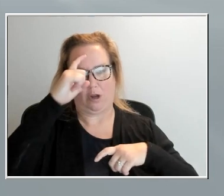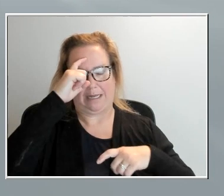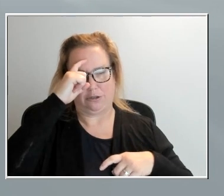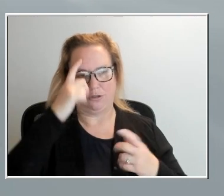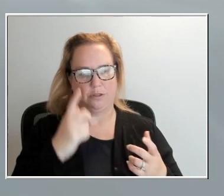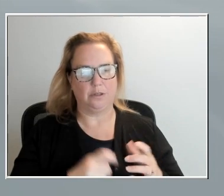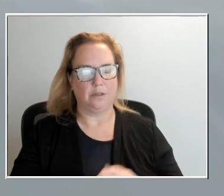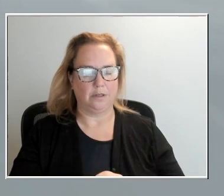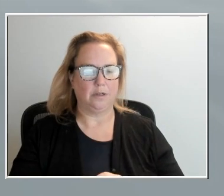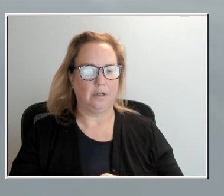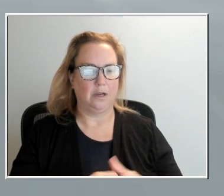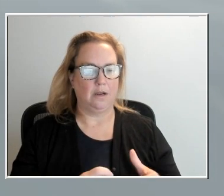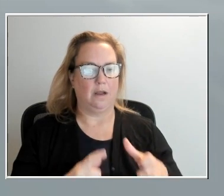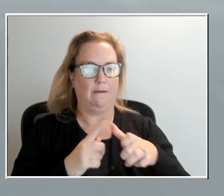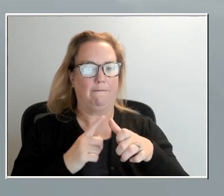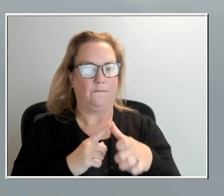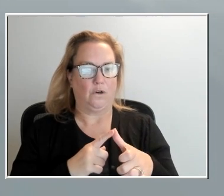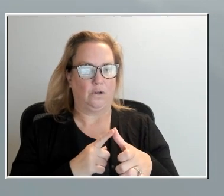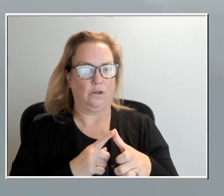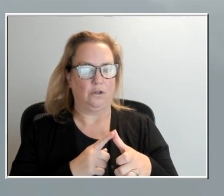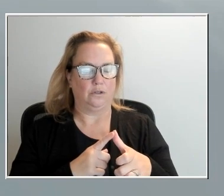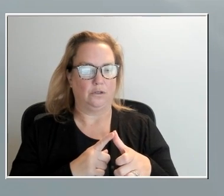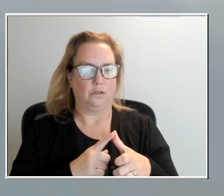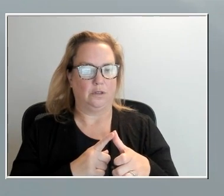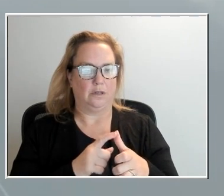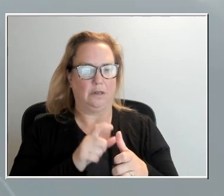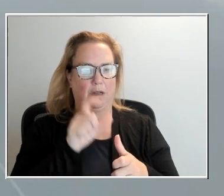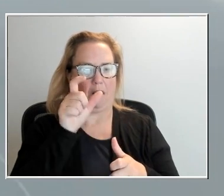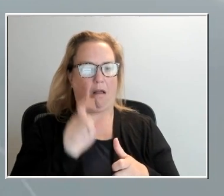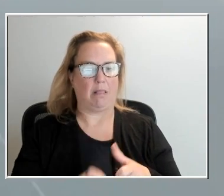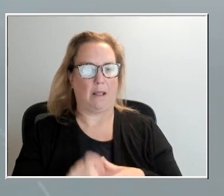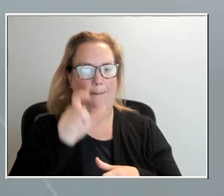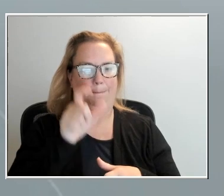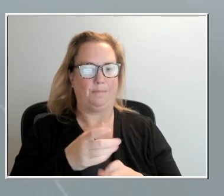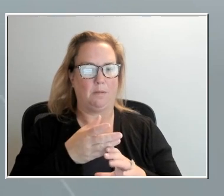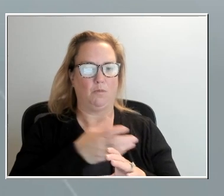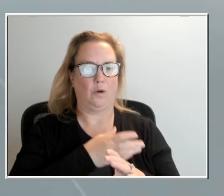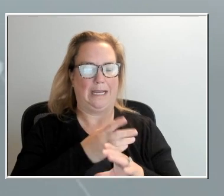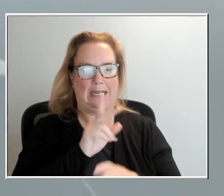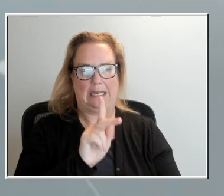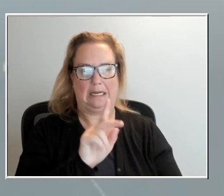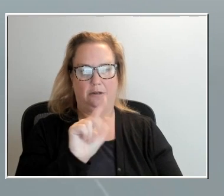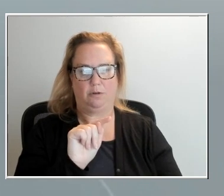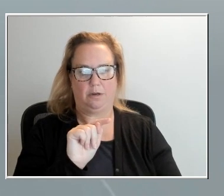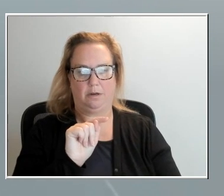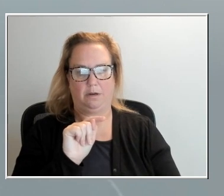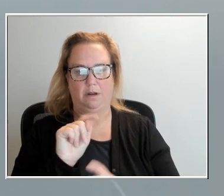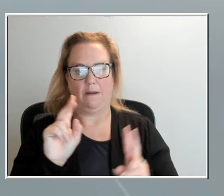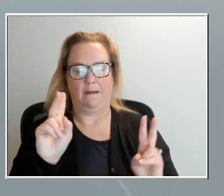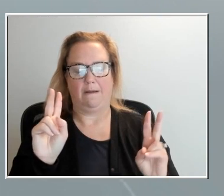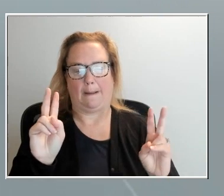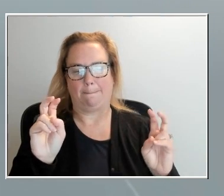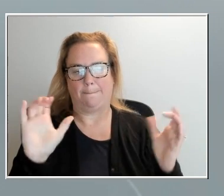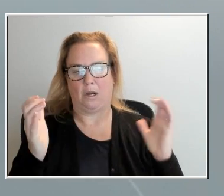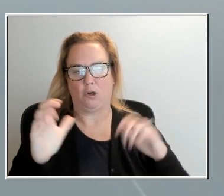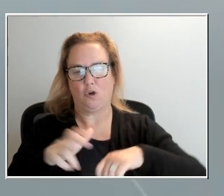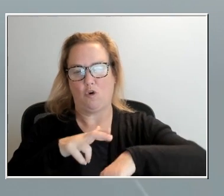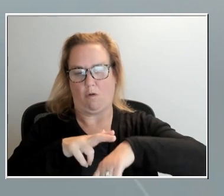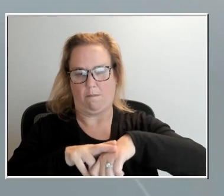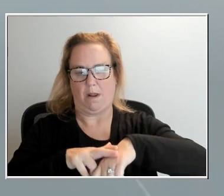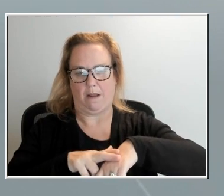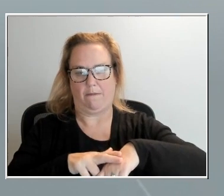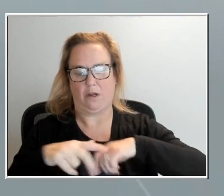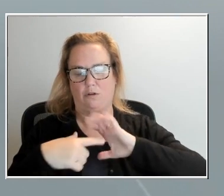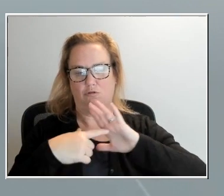the first, column, pre-transplant versus normative data, it shows where